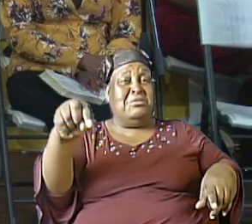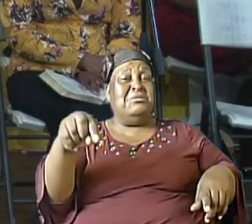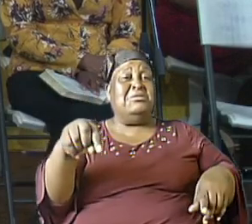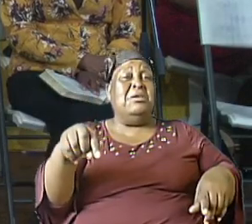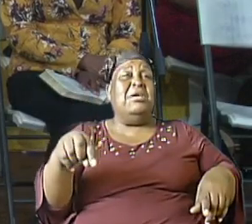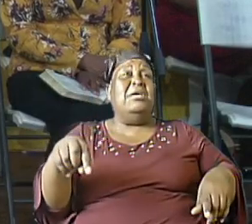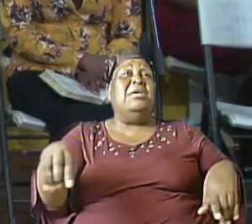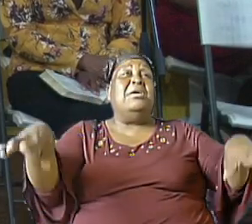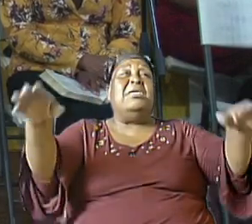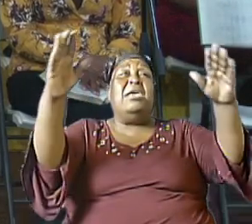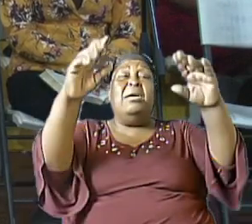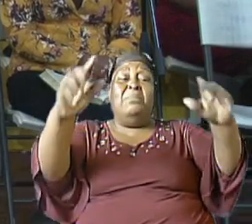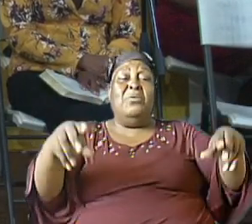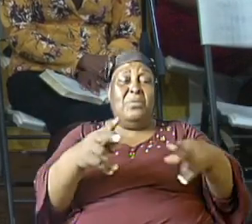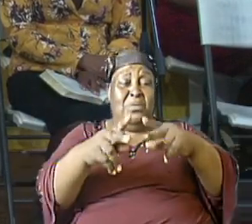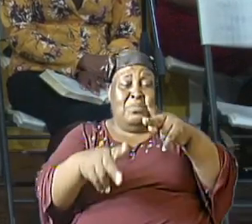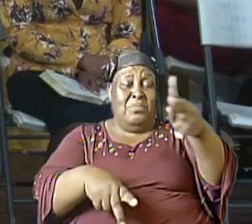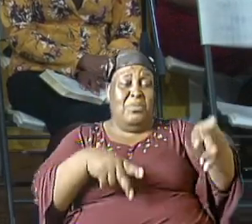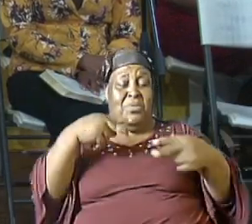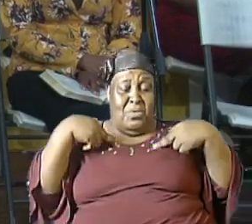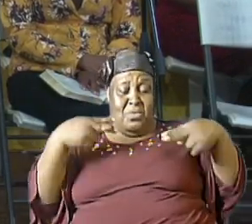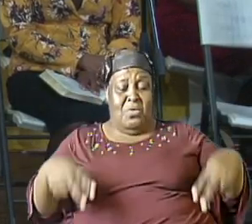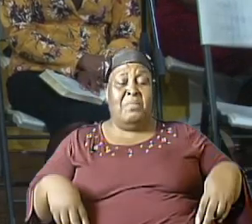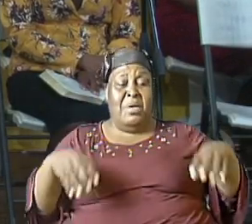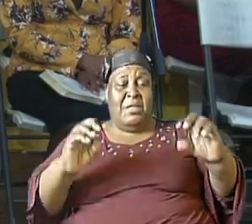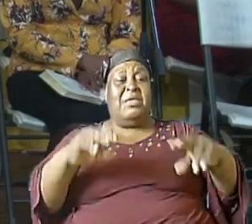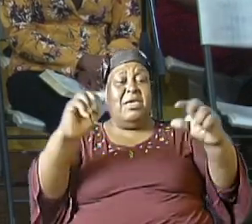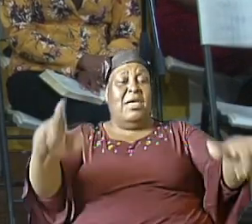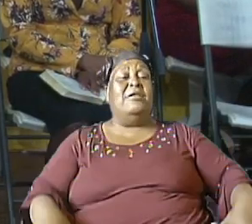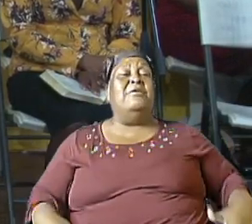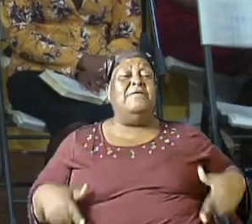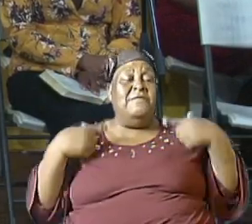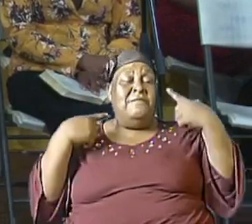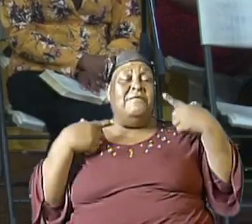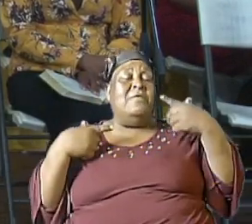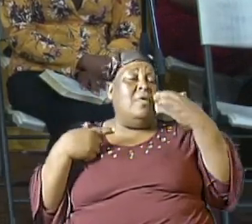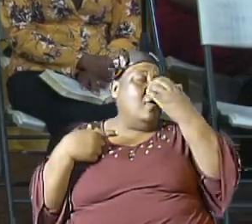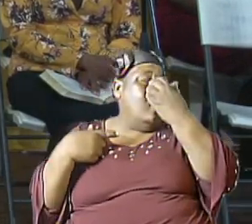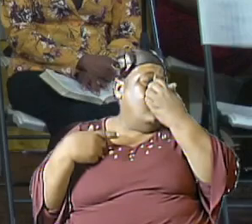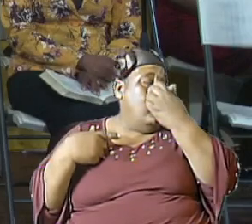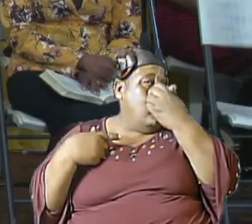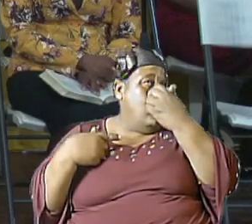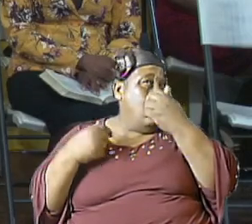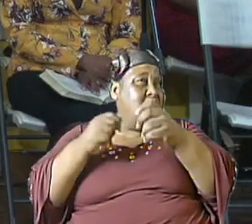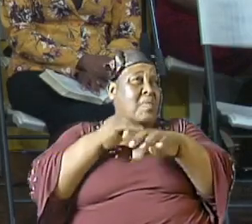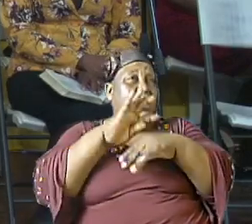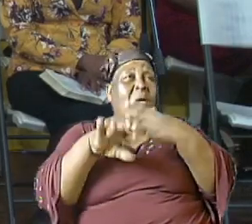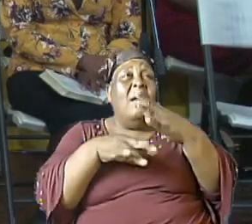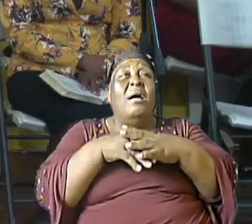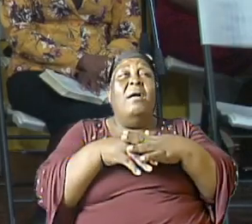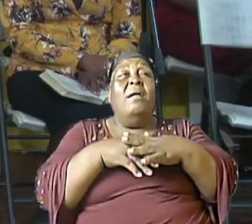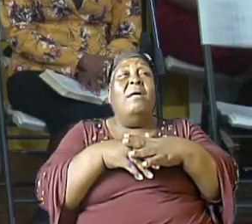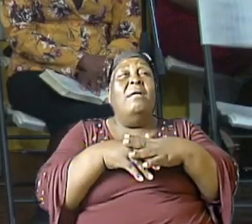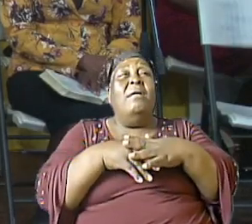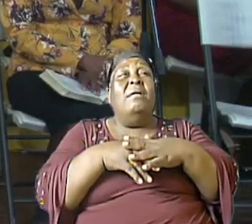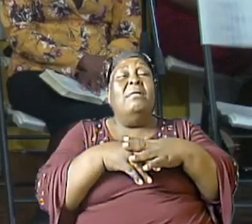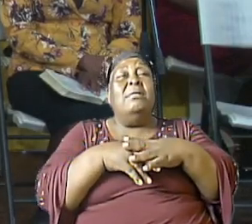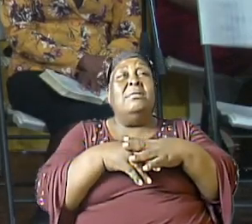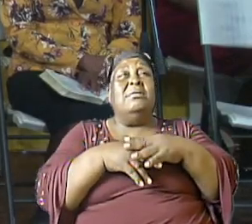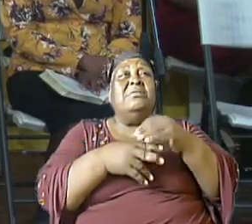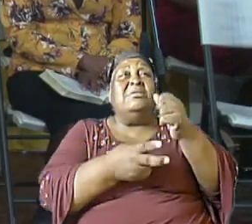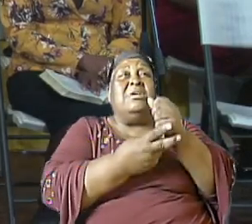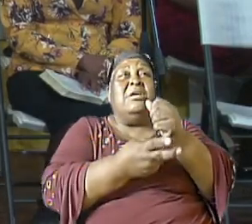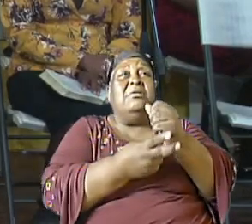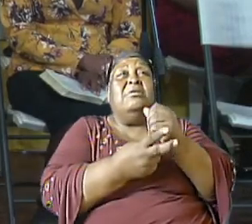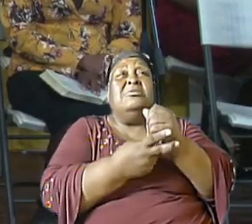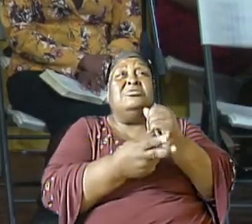can house human life and so on and so forth. And I'm saying, with all the technology that